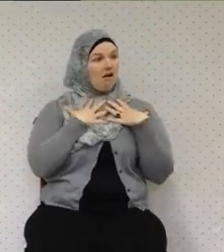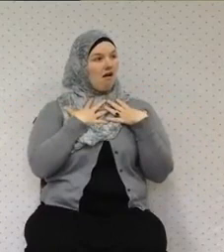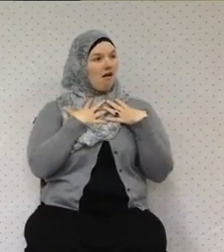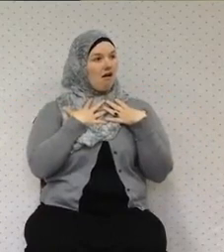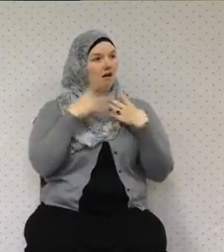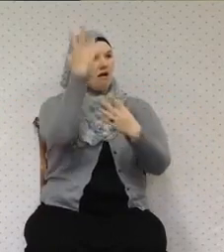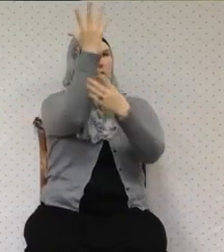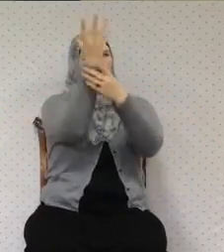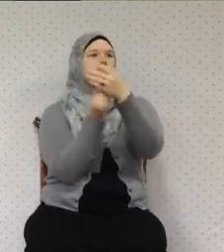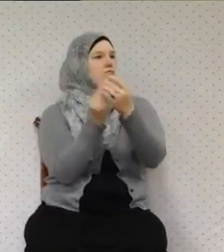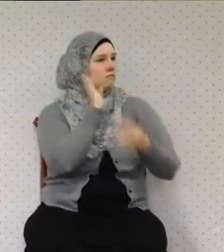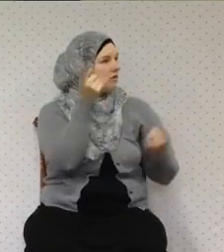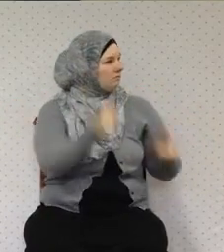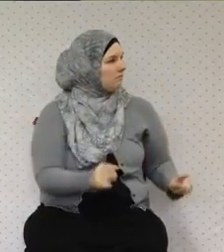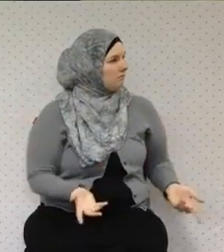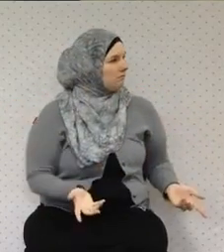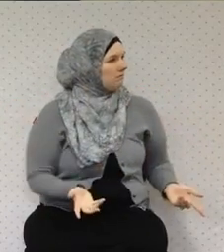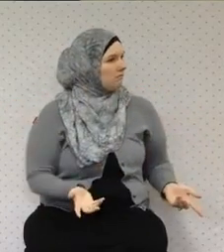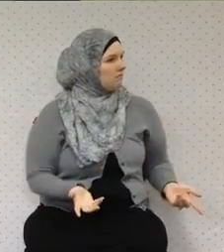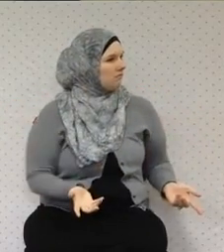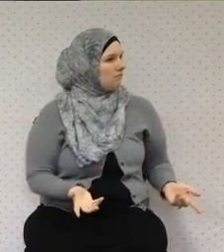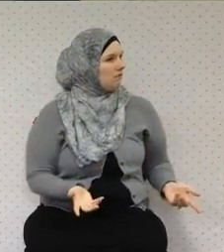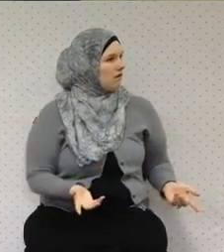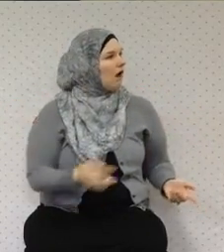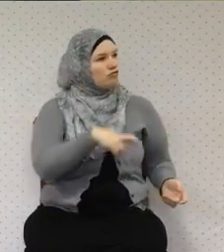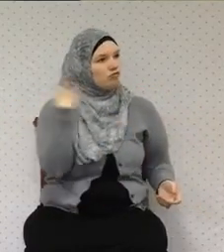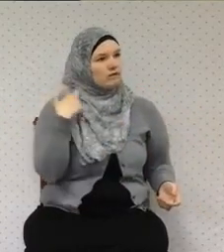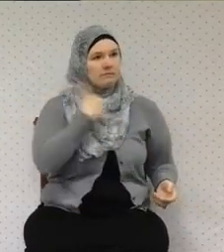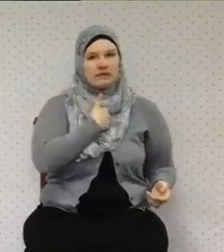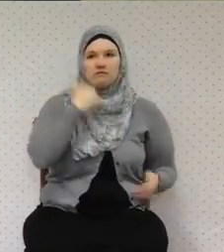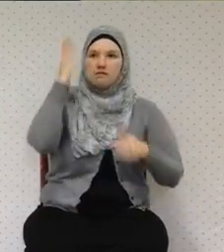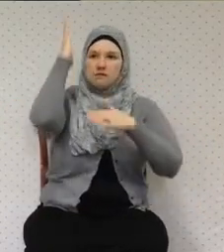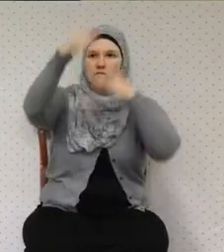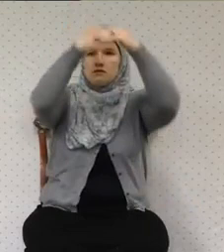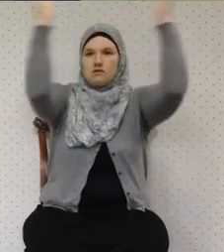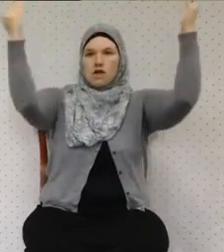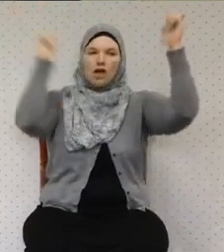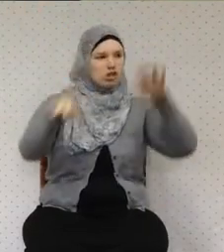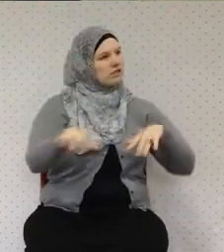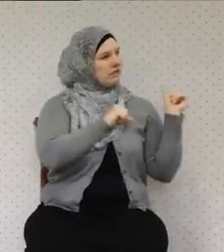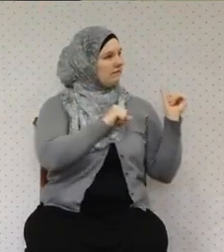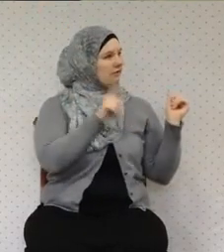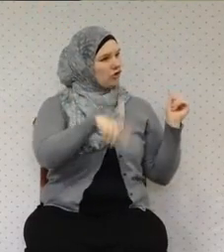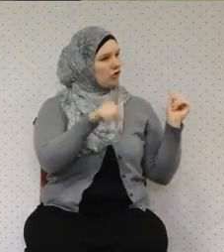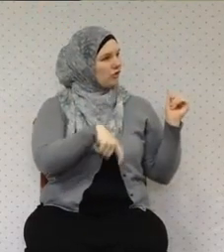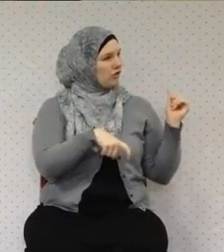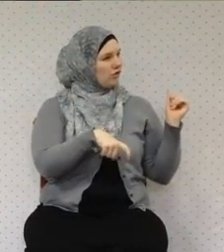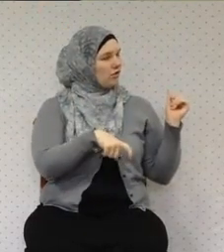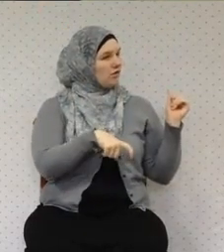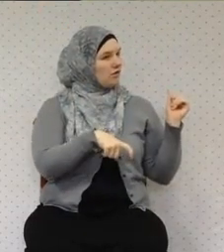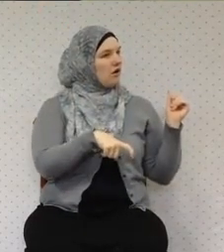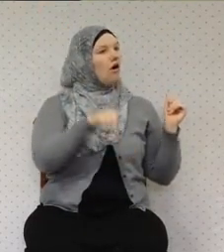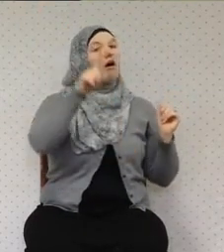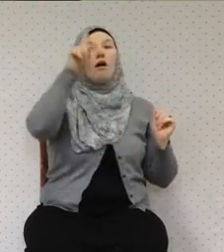I should bail out. Because now I am risking my own fate. I should bail out. So Allah subhanahu wa ta'ala